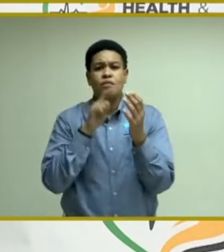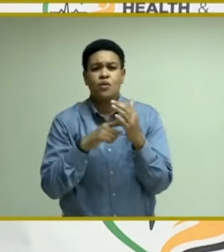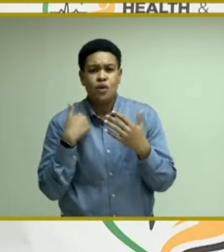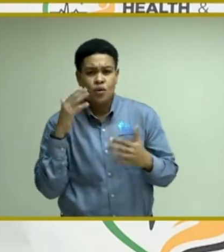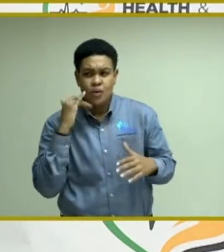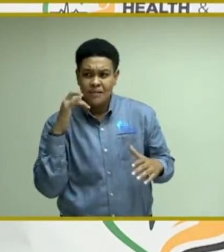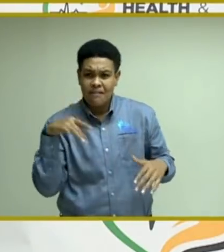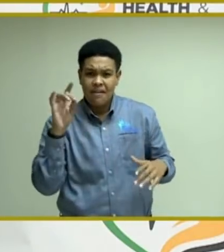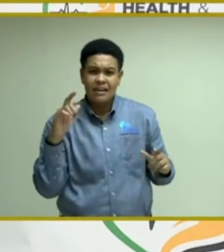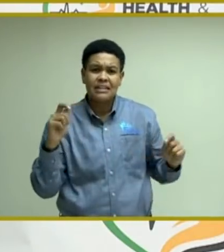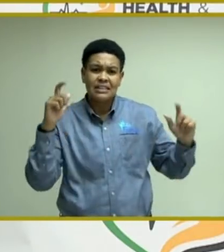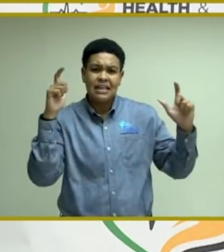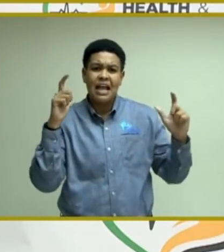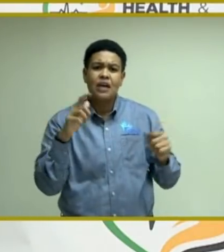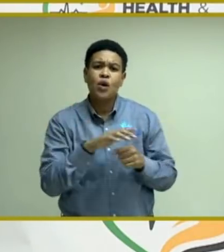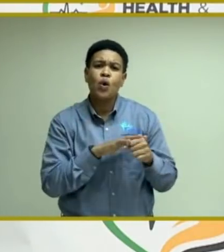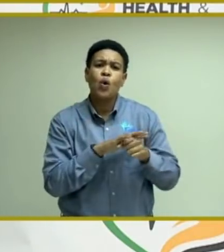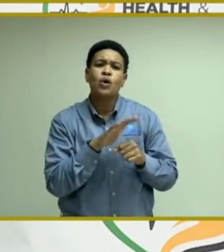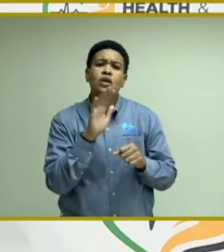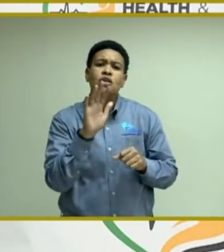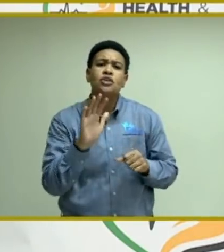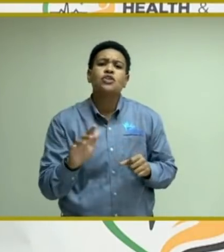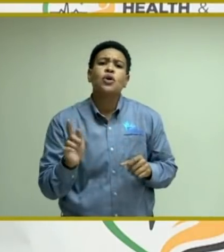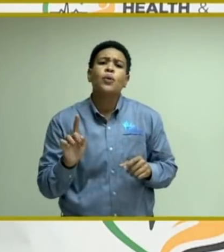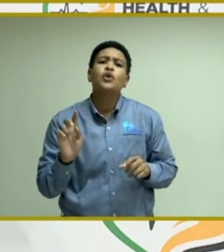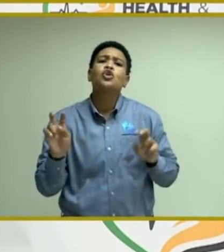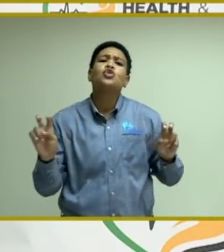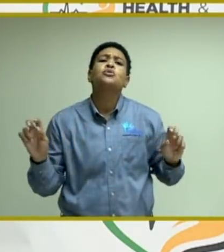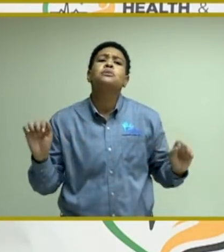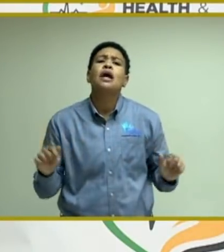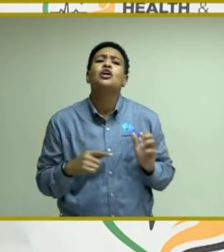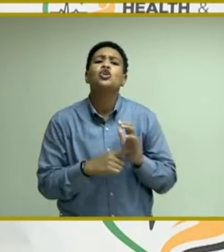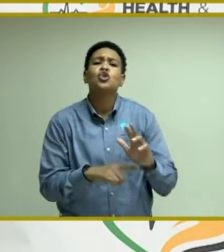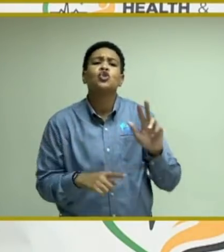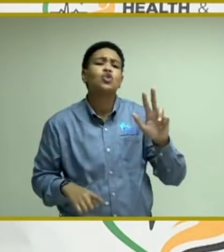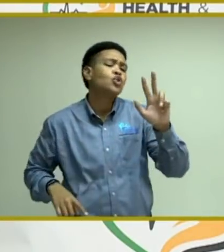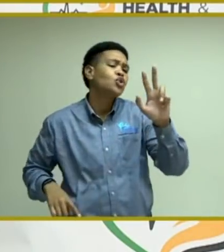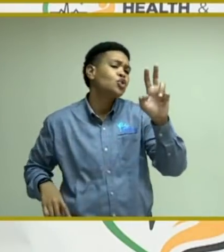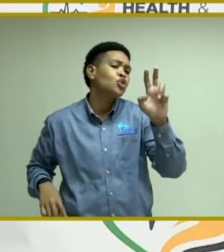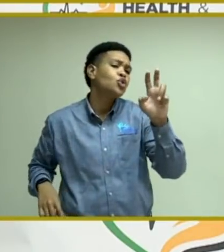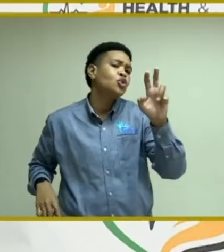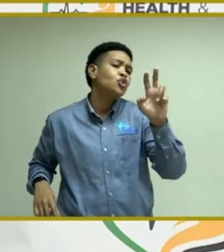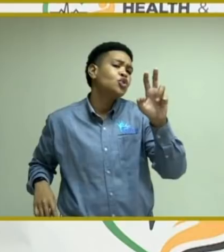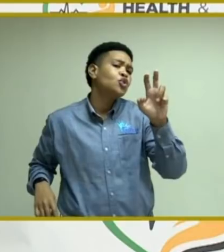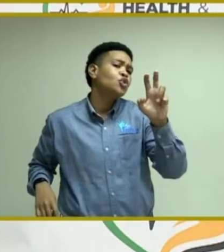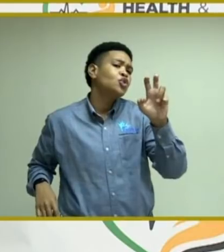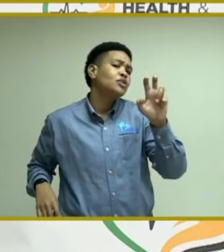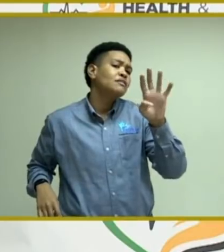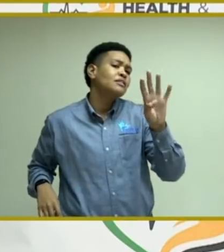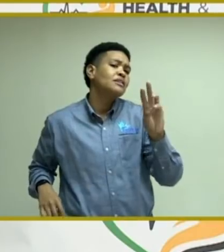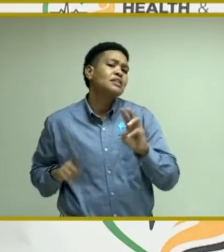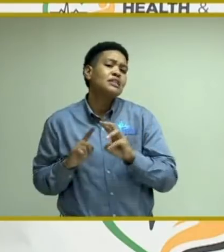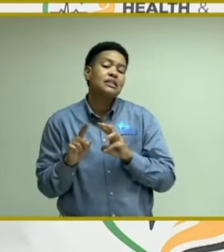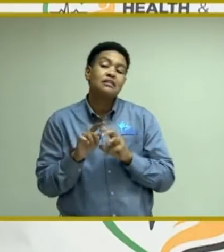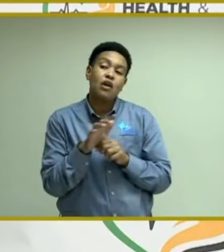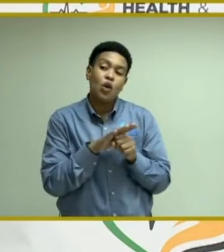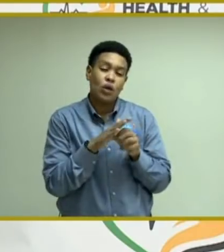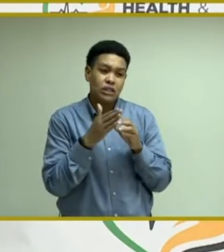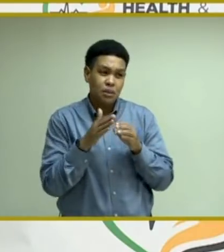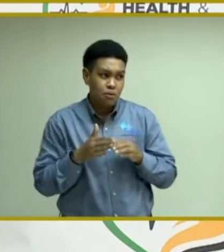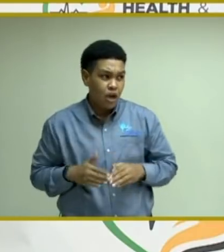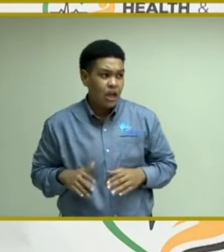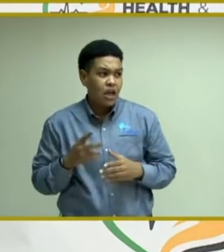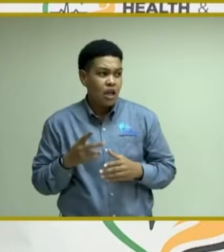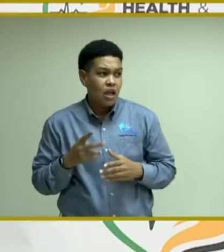that slide, which showed the 200 plus sites and the breakout of those sites,